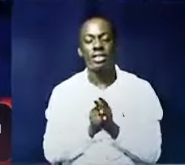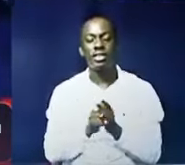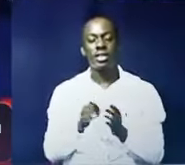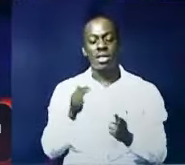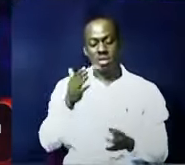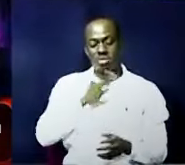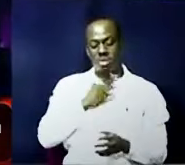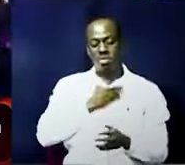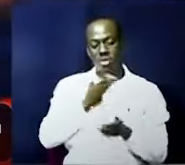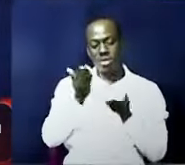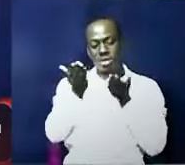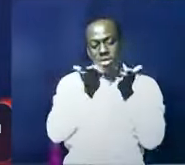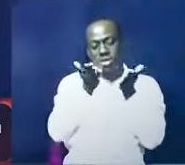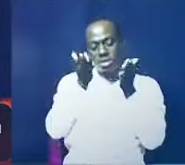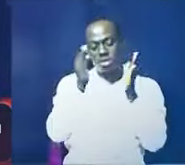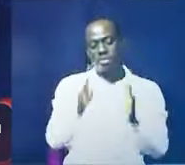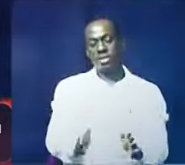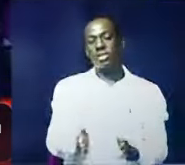Christ.